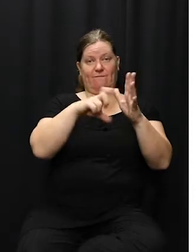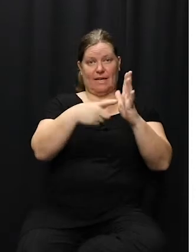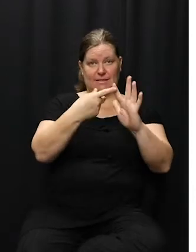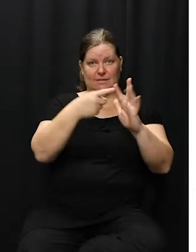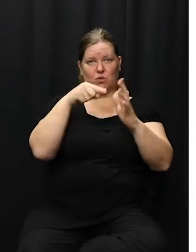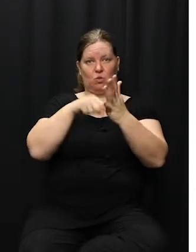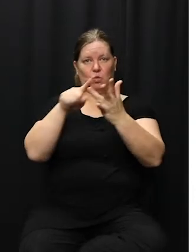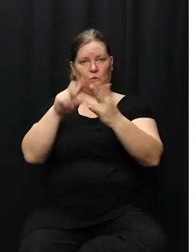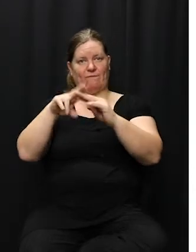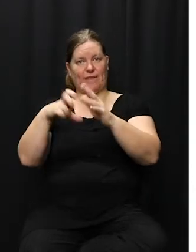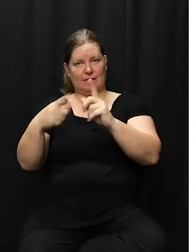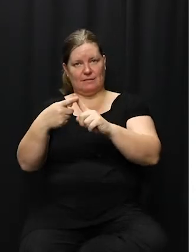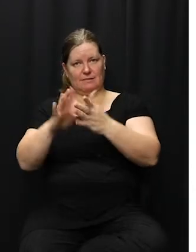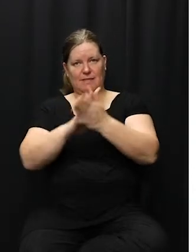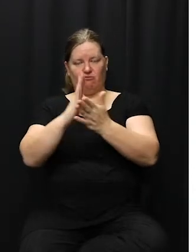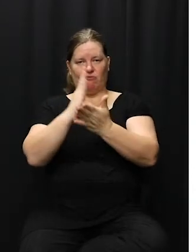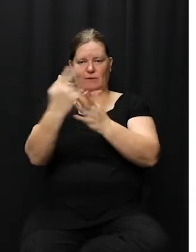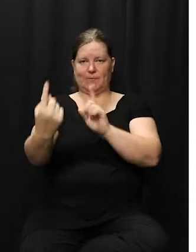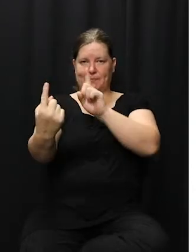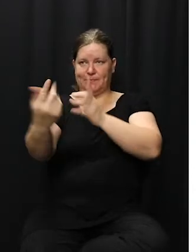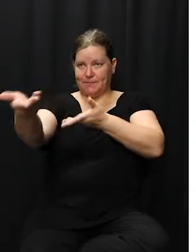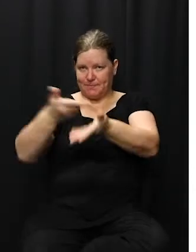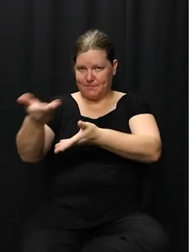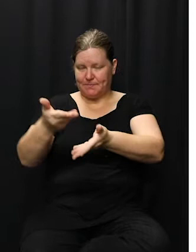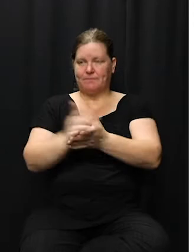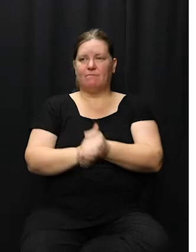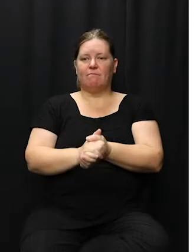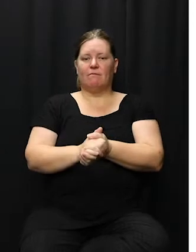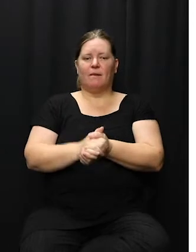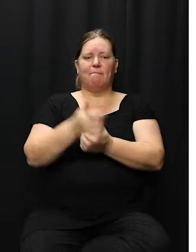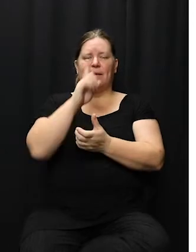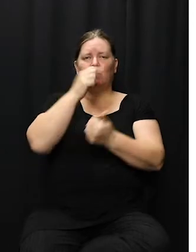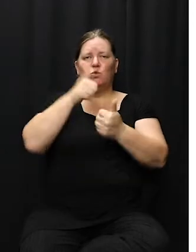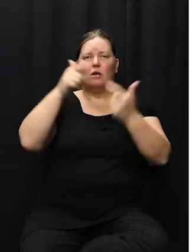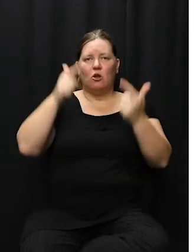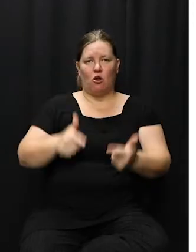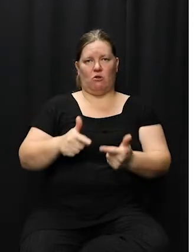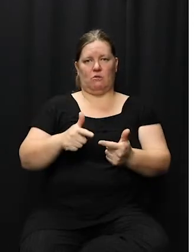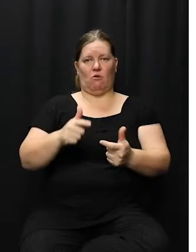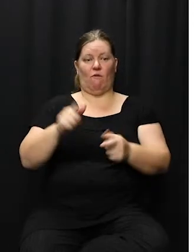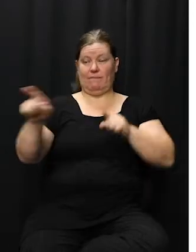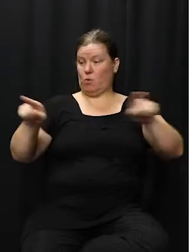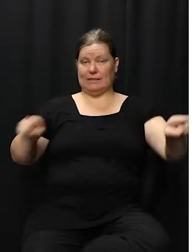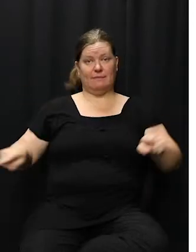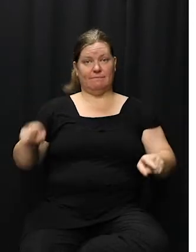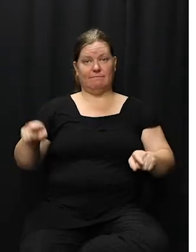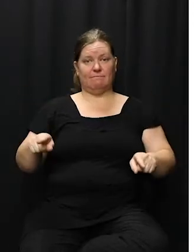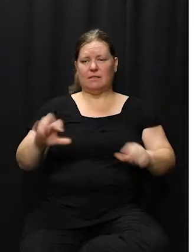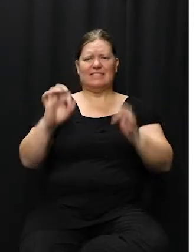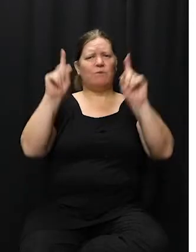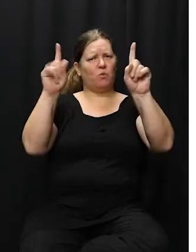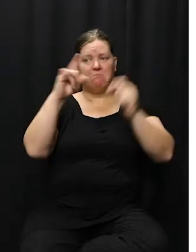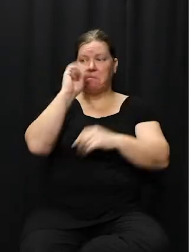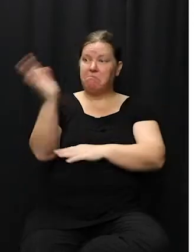So it really means like one-on-one, communicating with each other in the here and now. You use a lot of pointing. It doesn't have to be with that finger, it could be like this or like